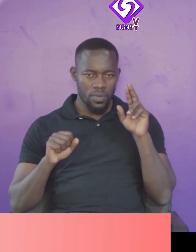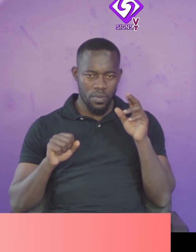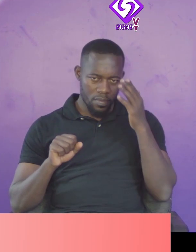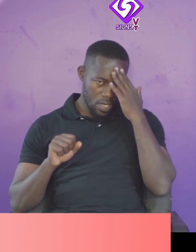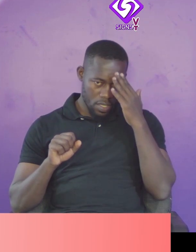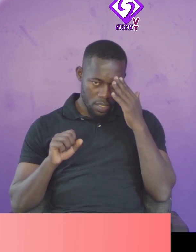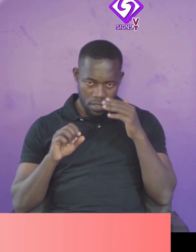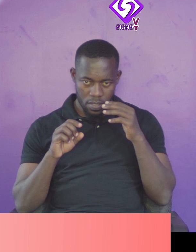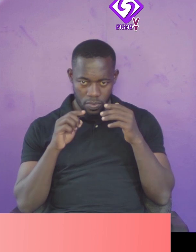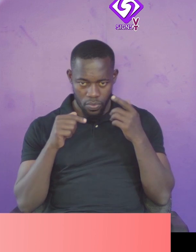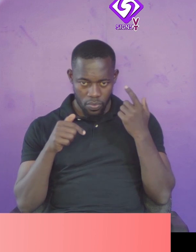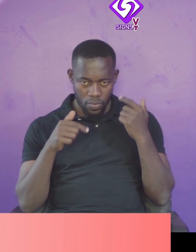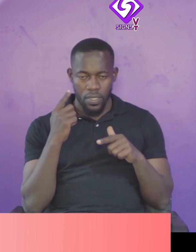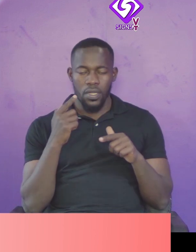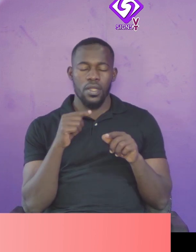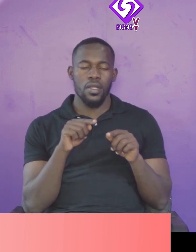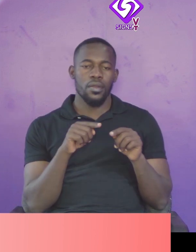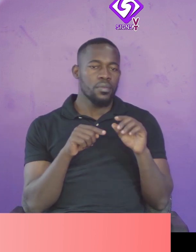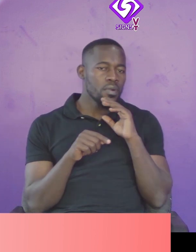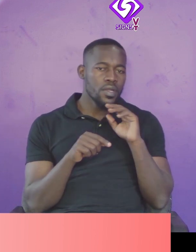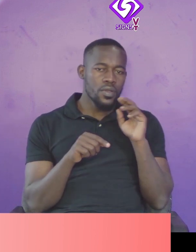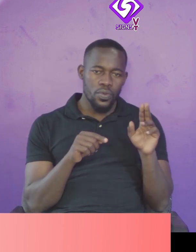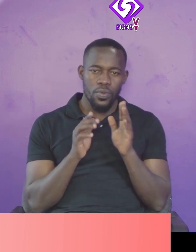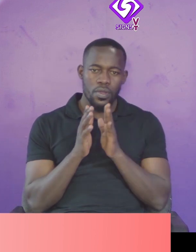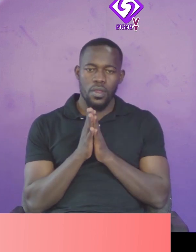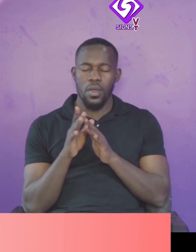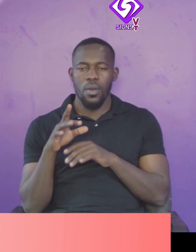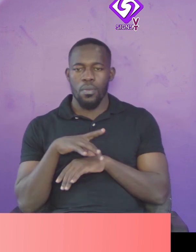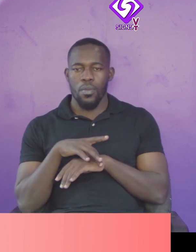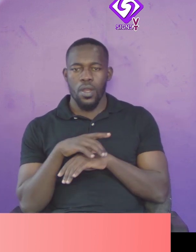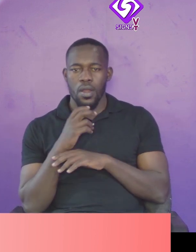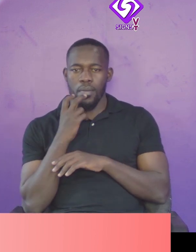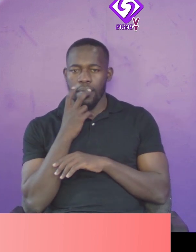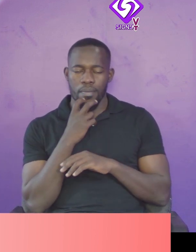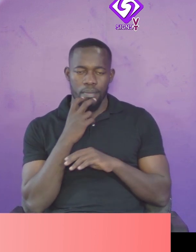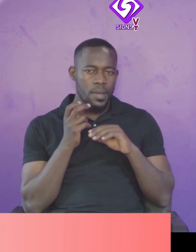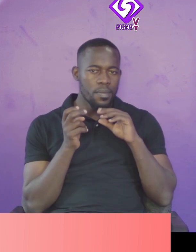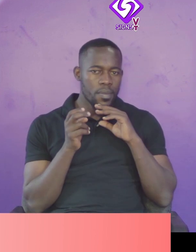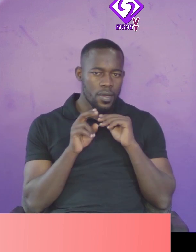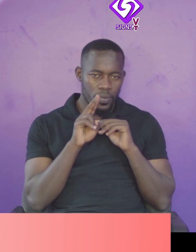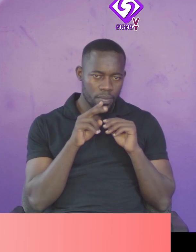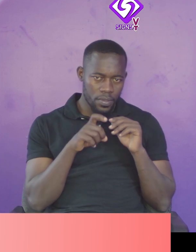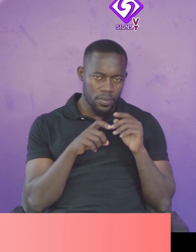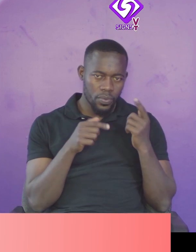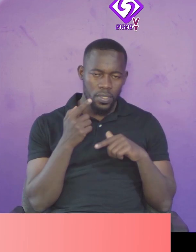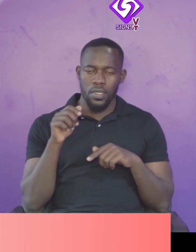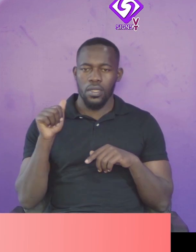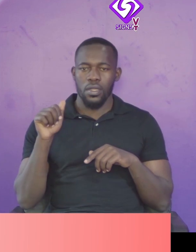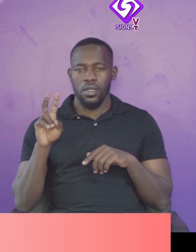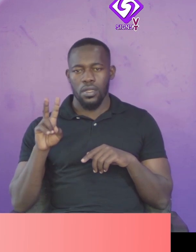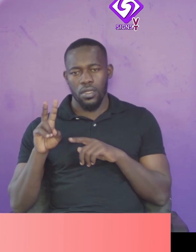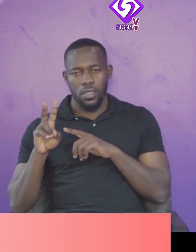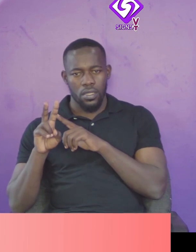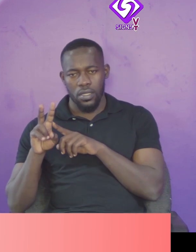Then Man United versus Bournemouth. That is another big game for Man U. Aston Villa versus Manchester United. This one will be